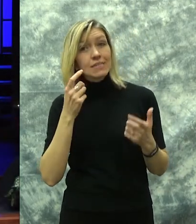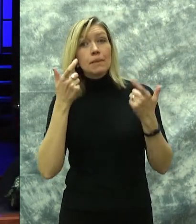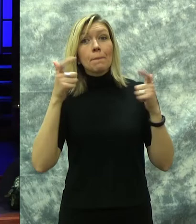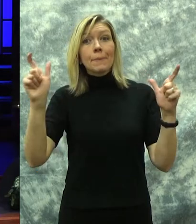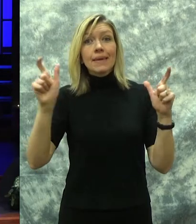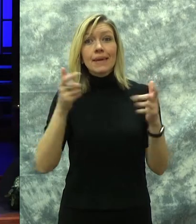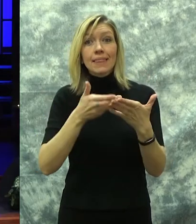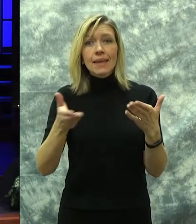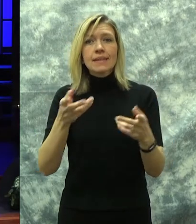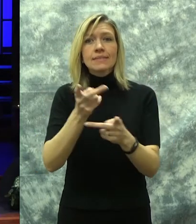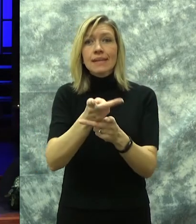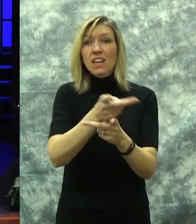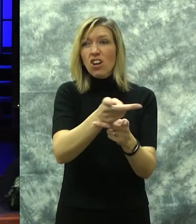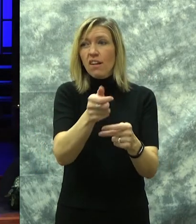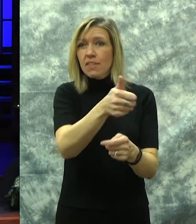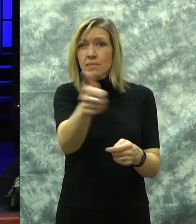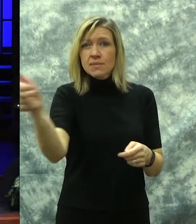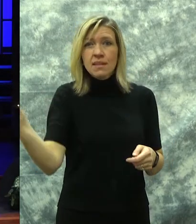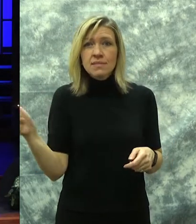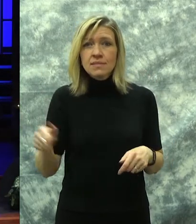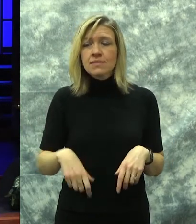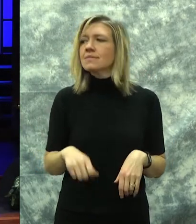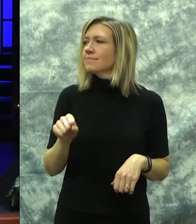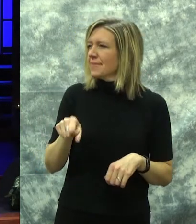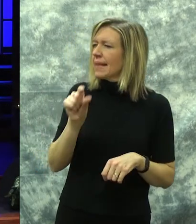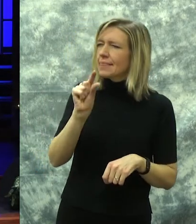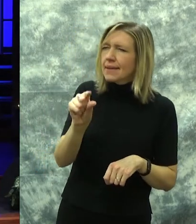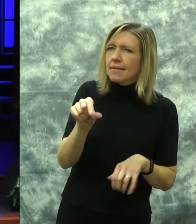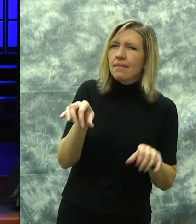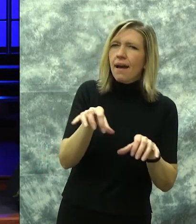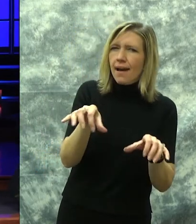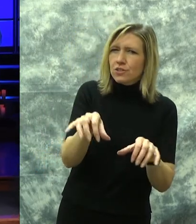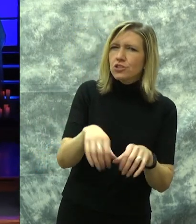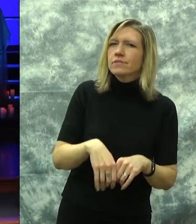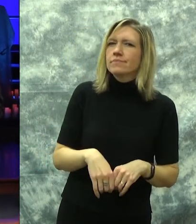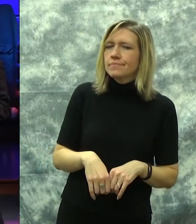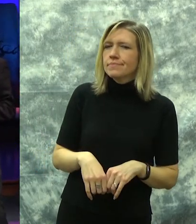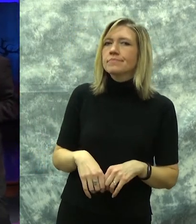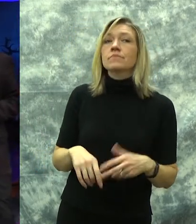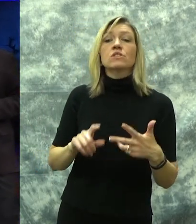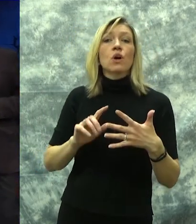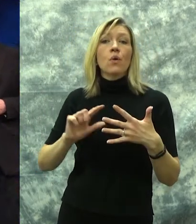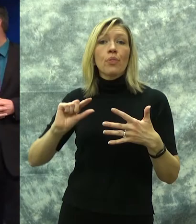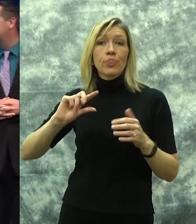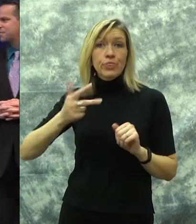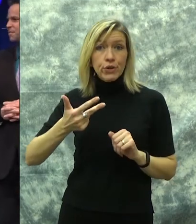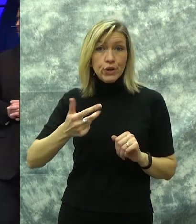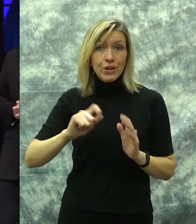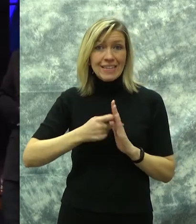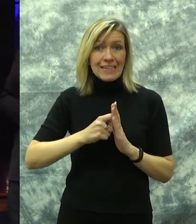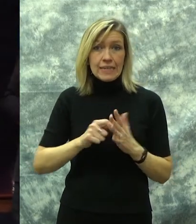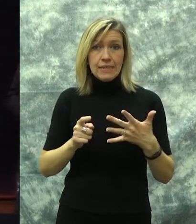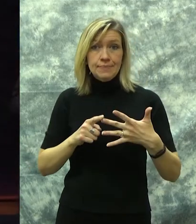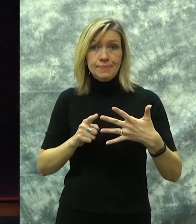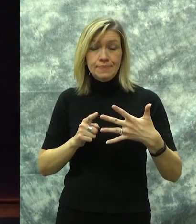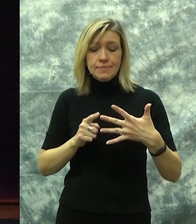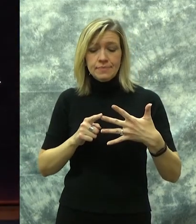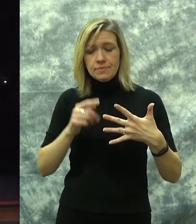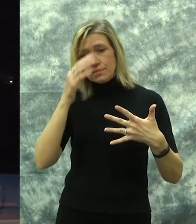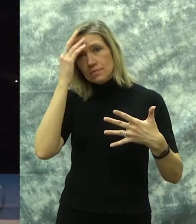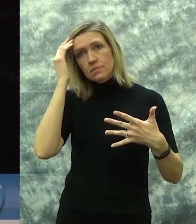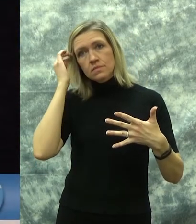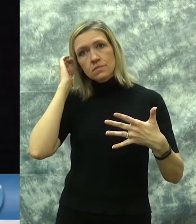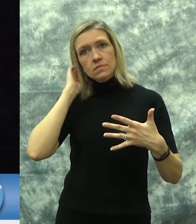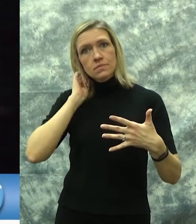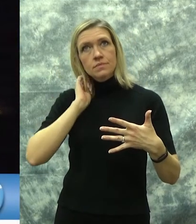That little action, that little bit. And so mine also, third key that I want to offer is about tending to the garden of the